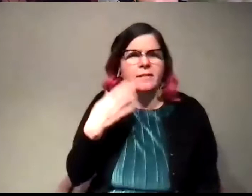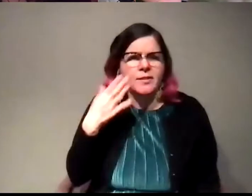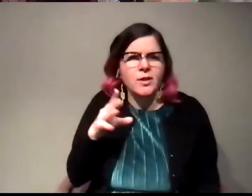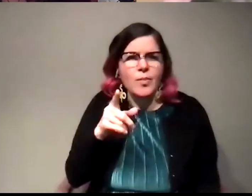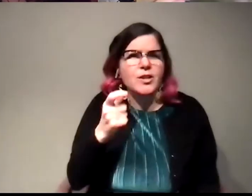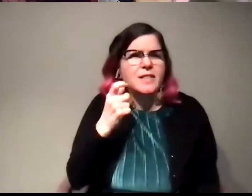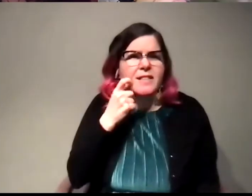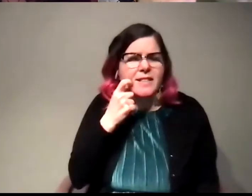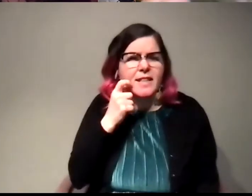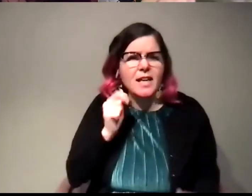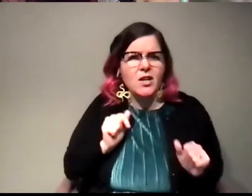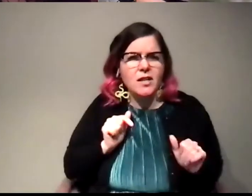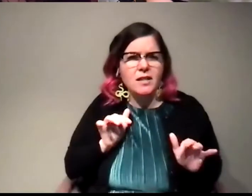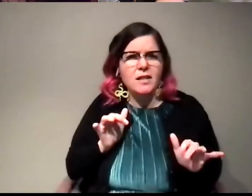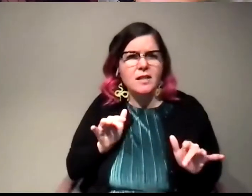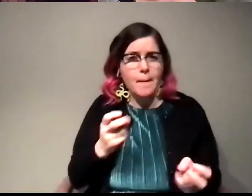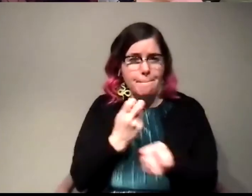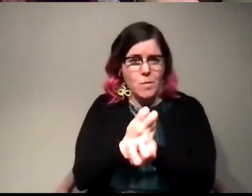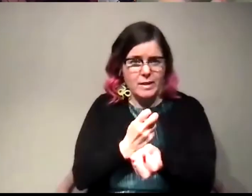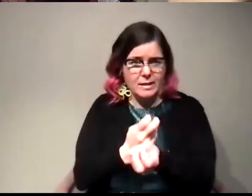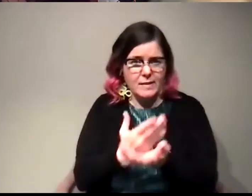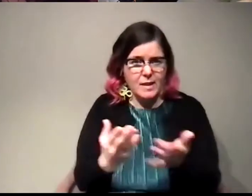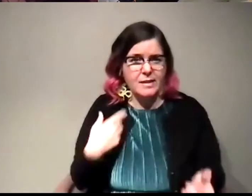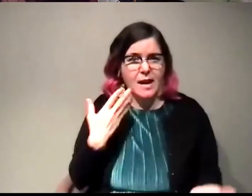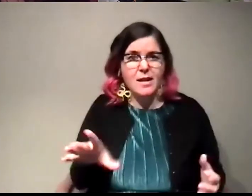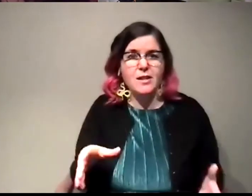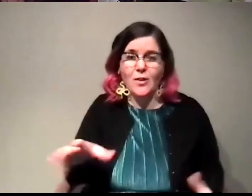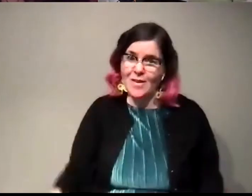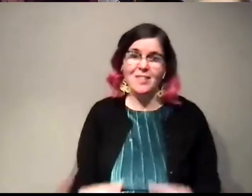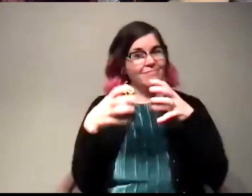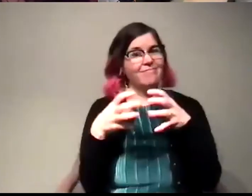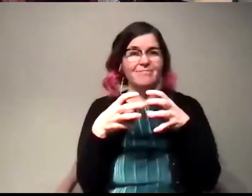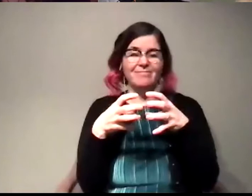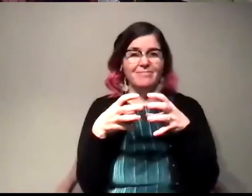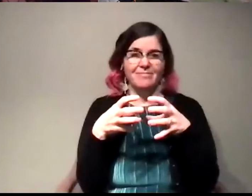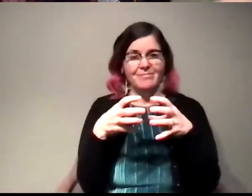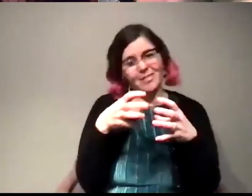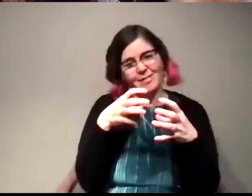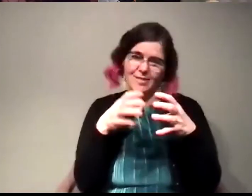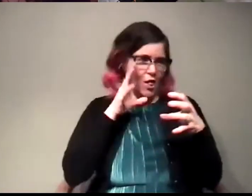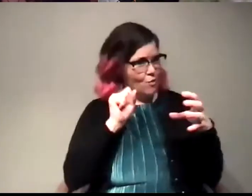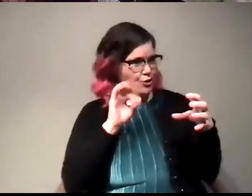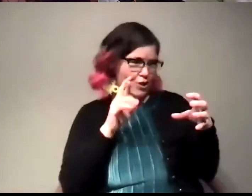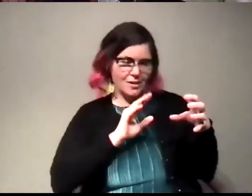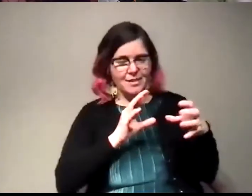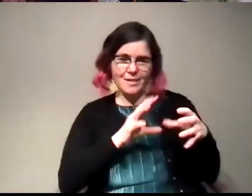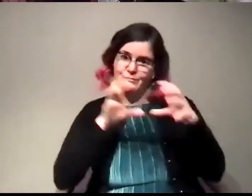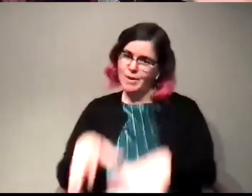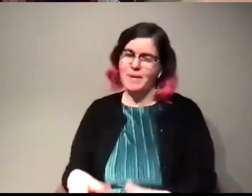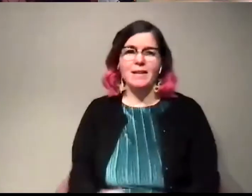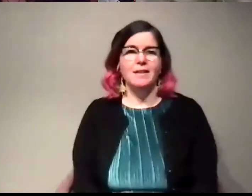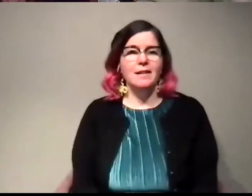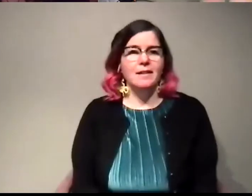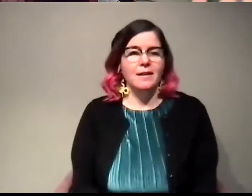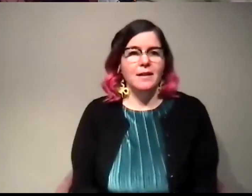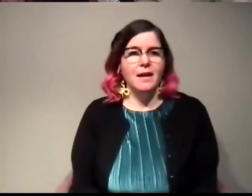could secrete like poisonous stuff. So I just like scooped one up and was like saying, hello, sir, and then like put it back. And I